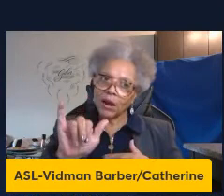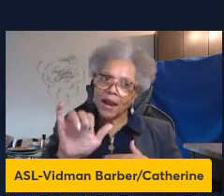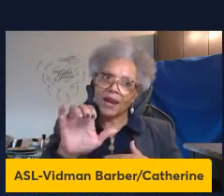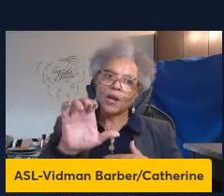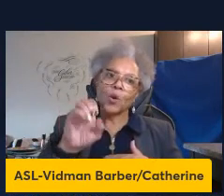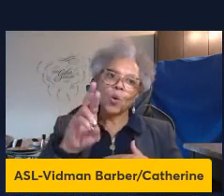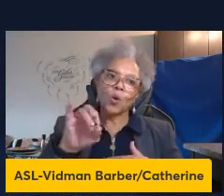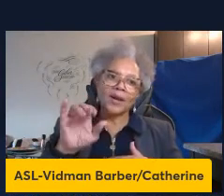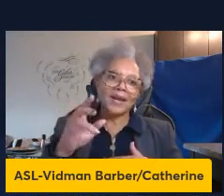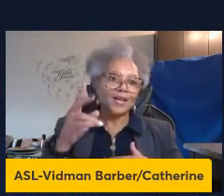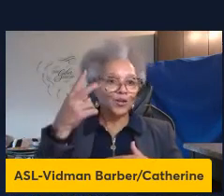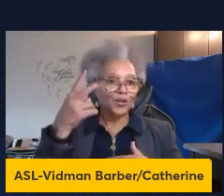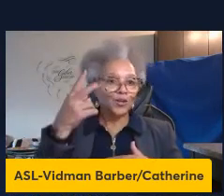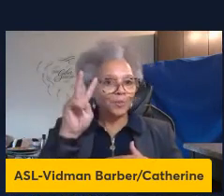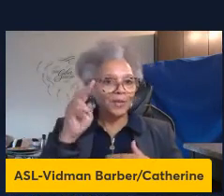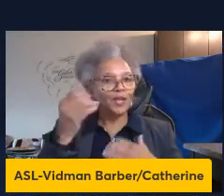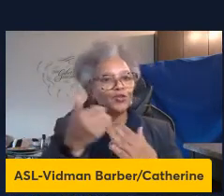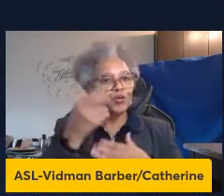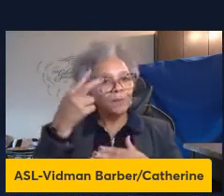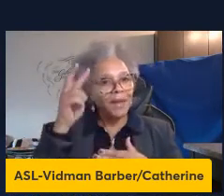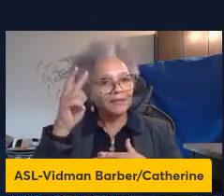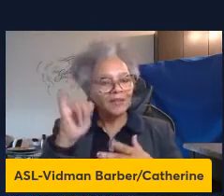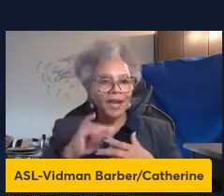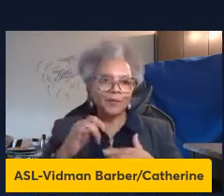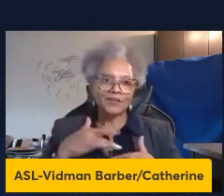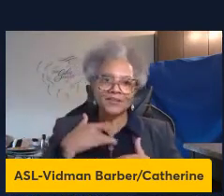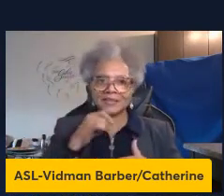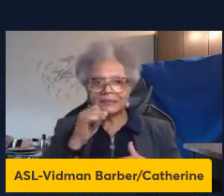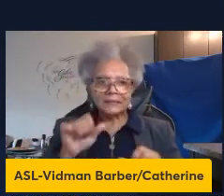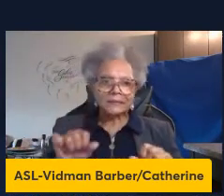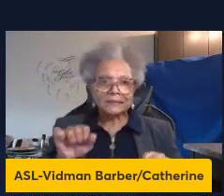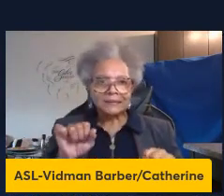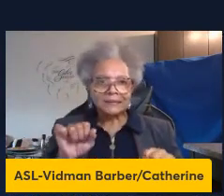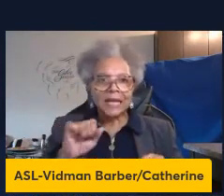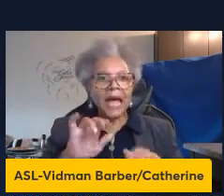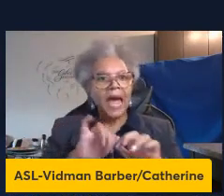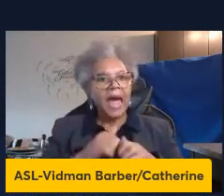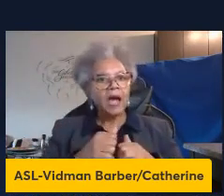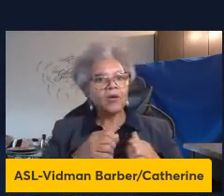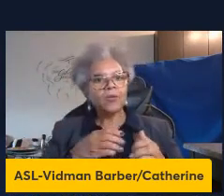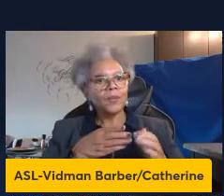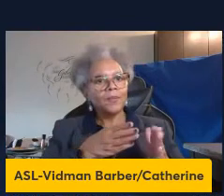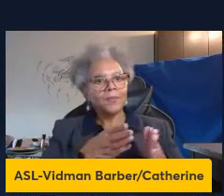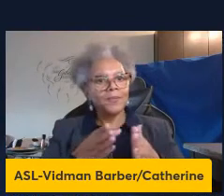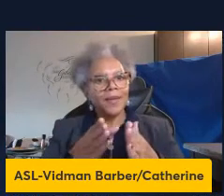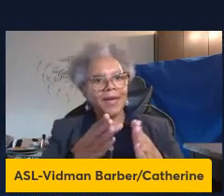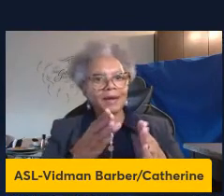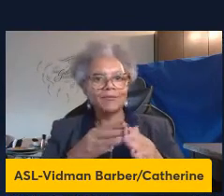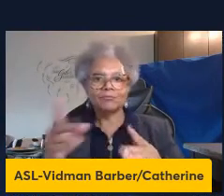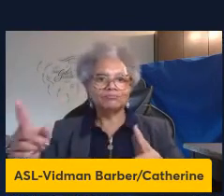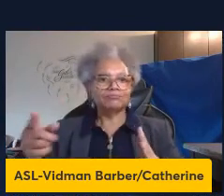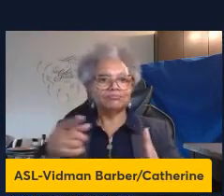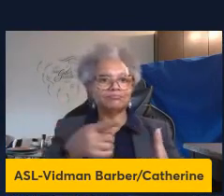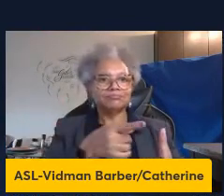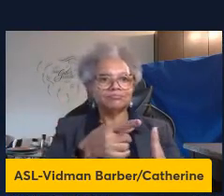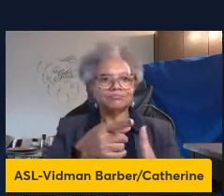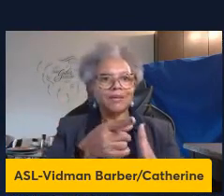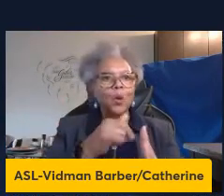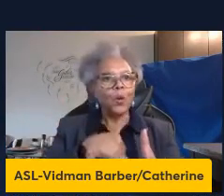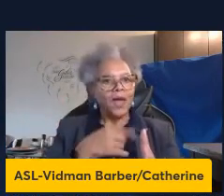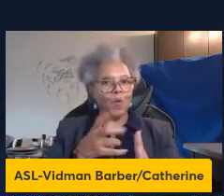Mexico, and was feeling a little bit unsure about how the path was going to get back to where I wanted to